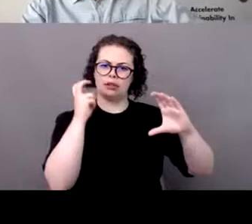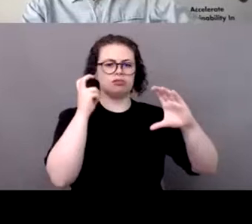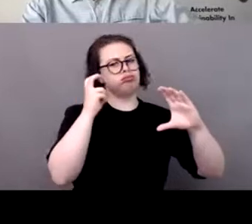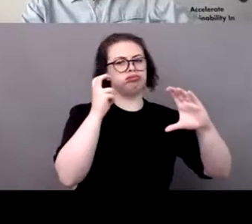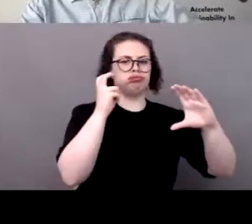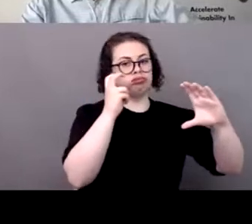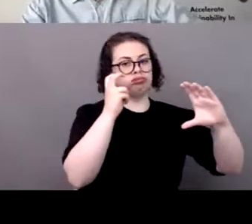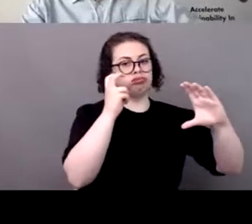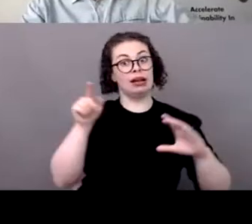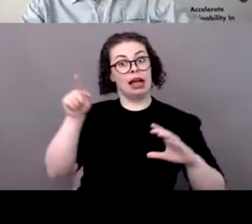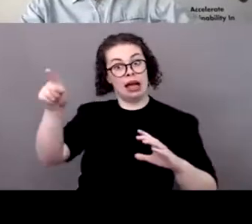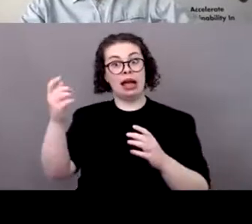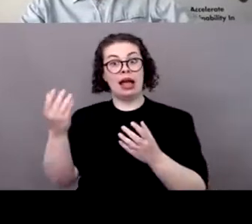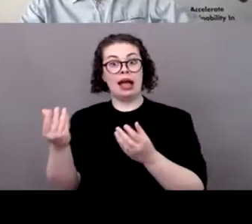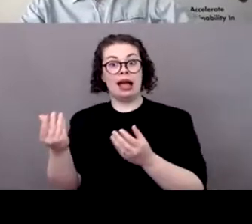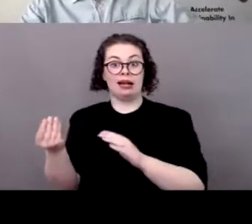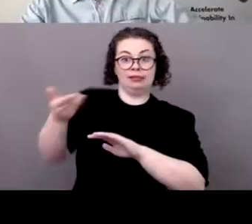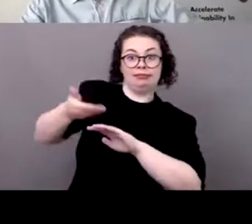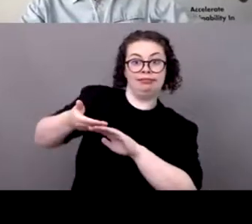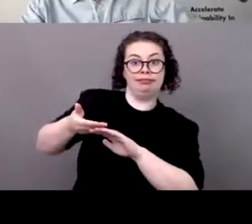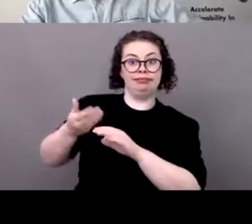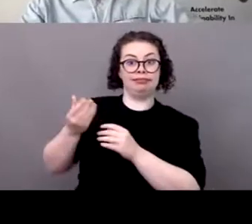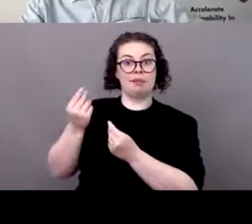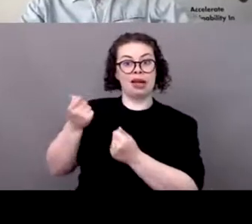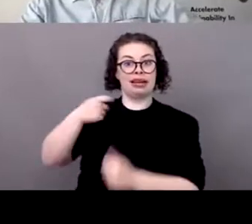that they behave in an environmental